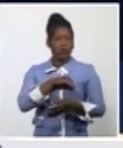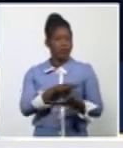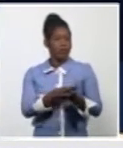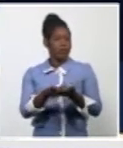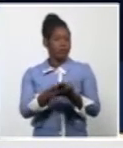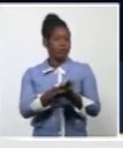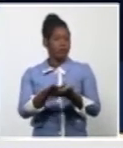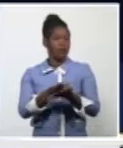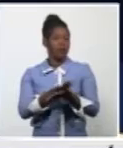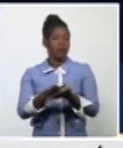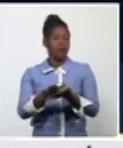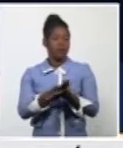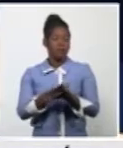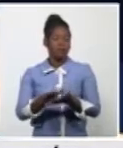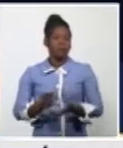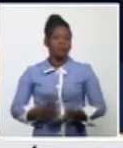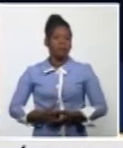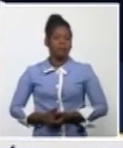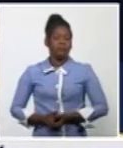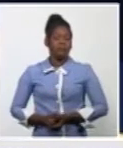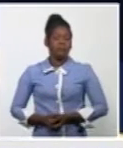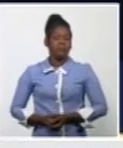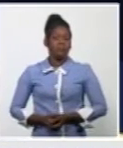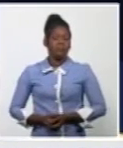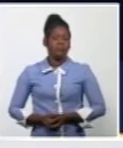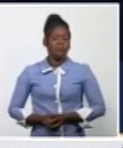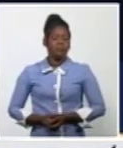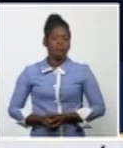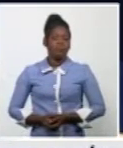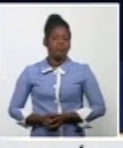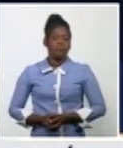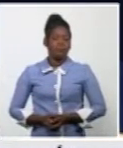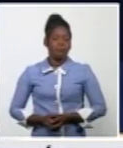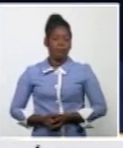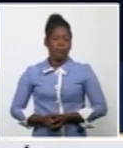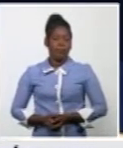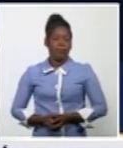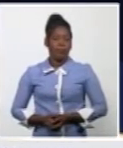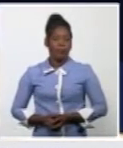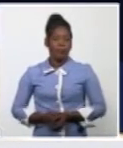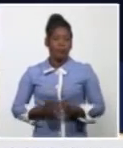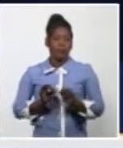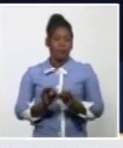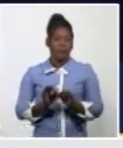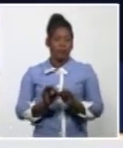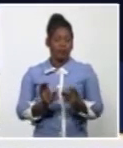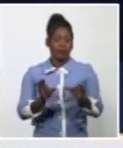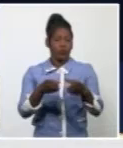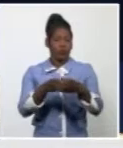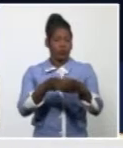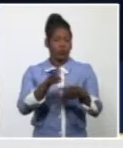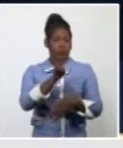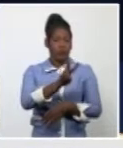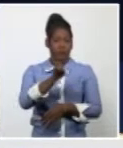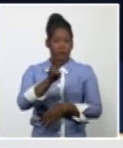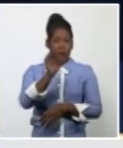50.20% of the diagnosed people, have been asymptomatic when testing positive.